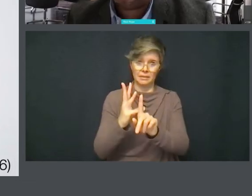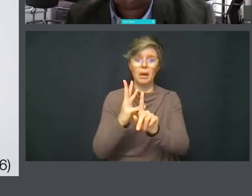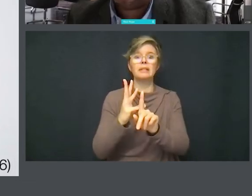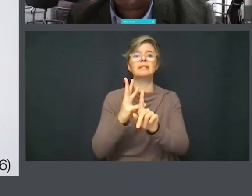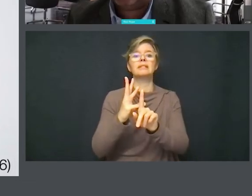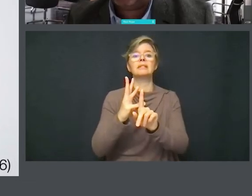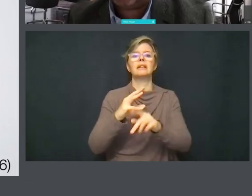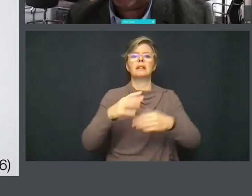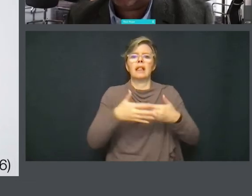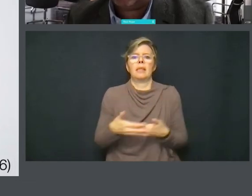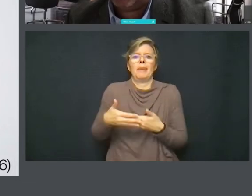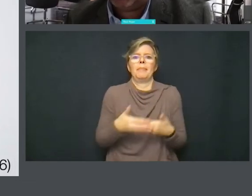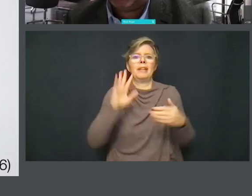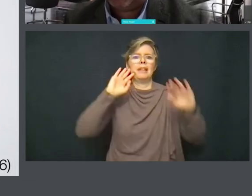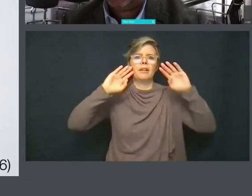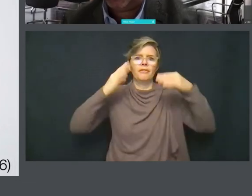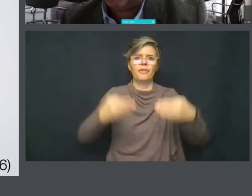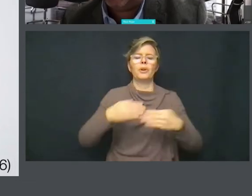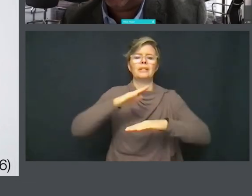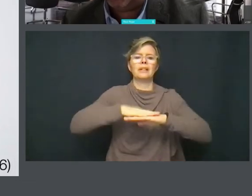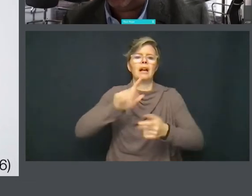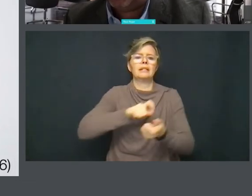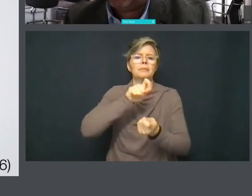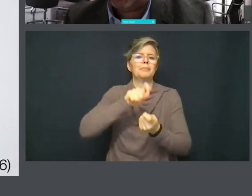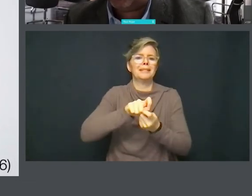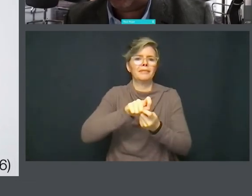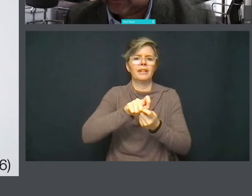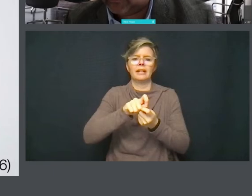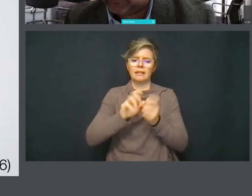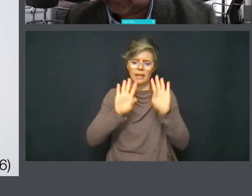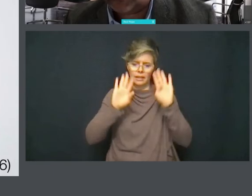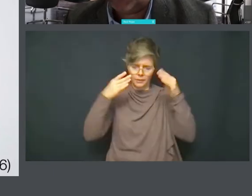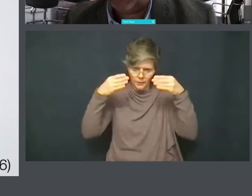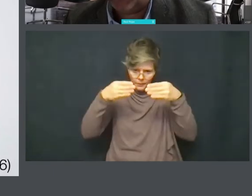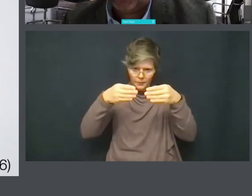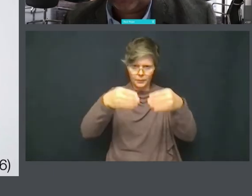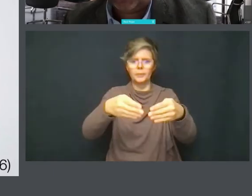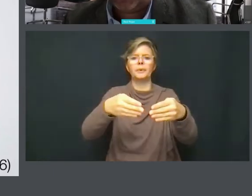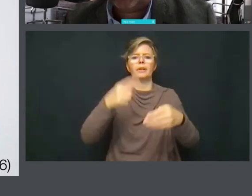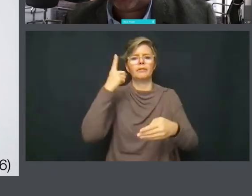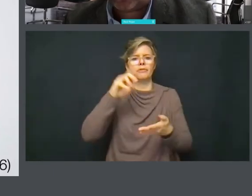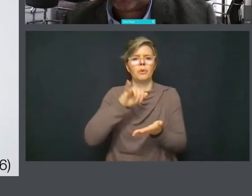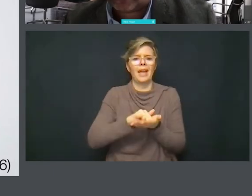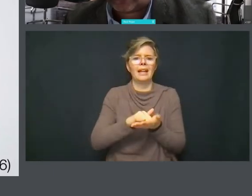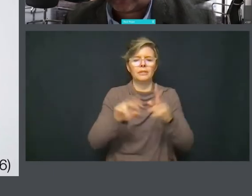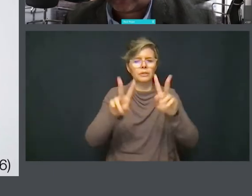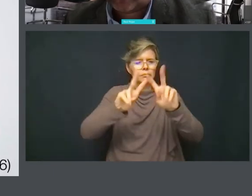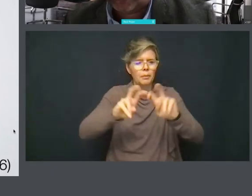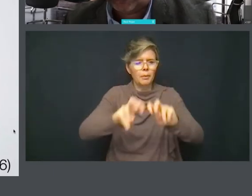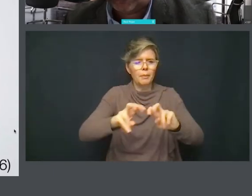so if you start playing them like sounds from another language, they probably won't be able to process them as well.